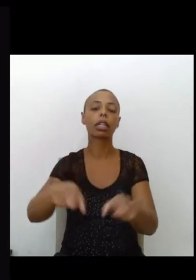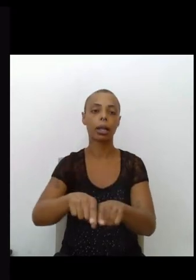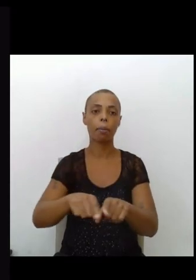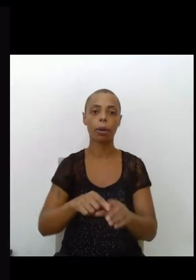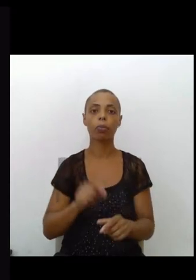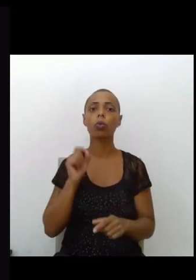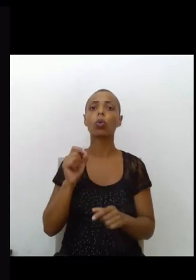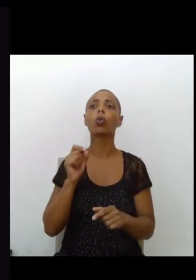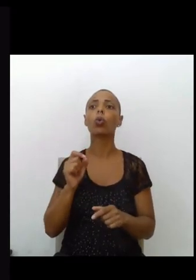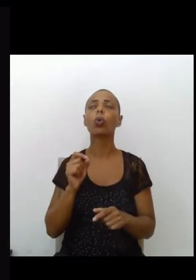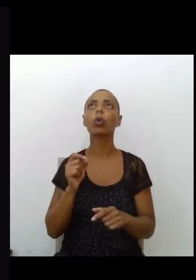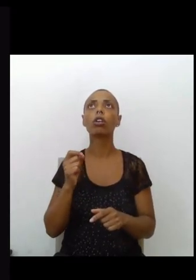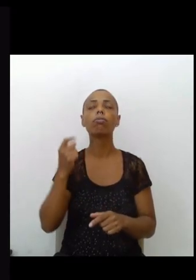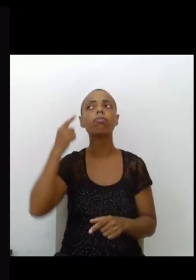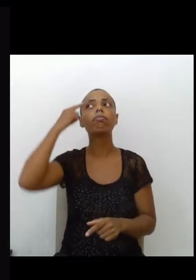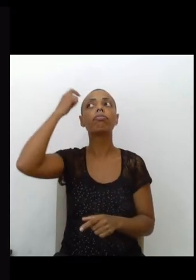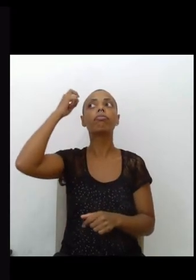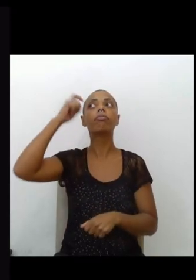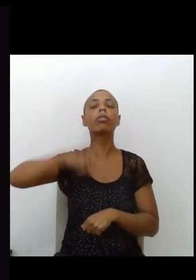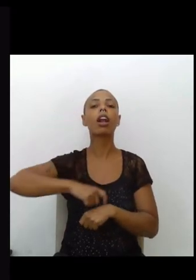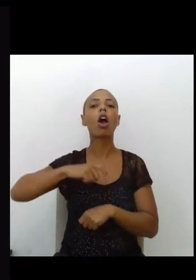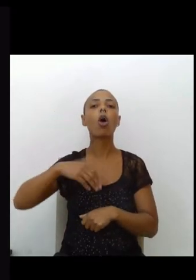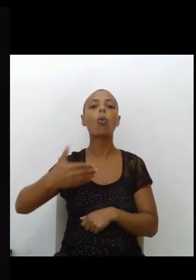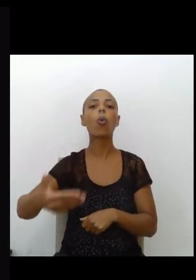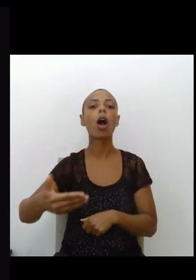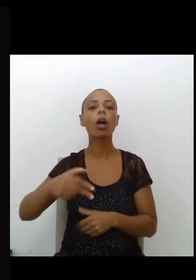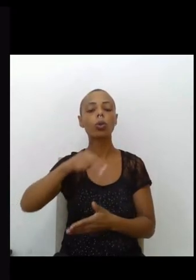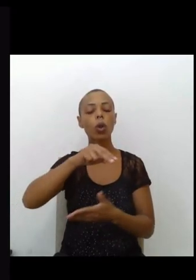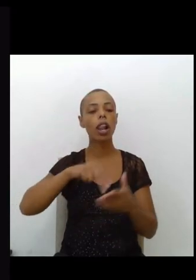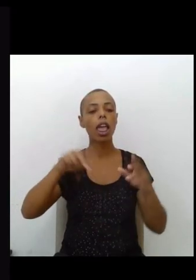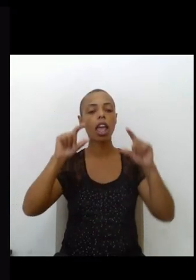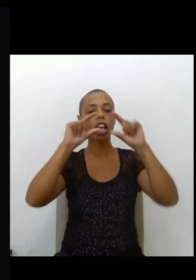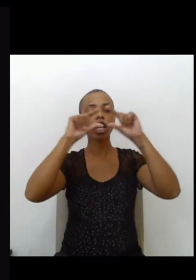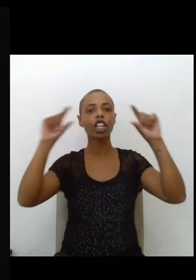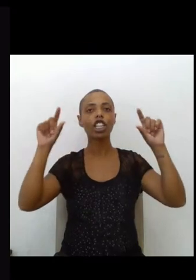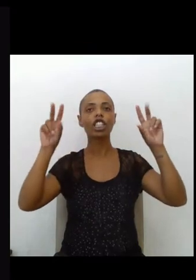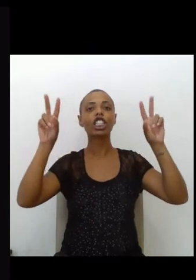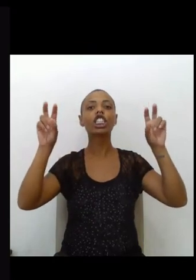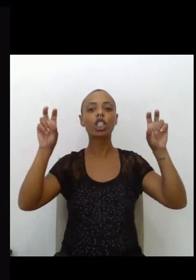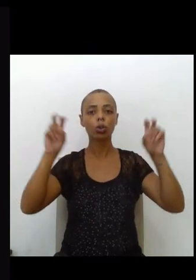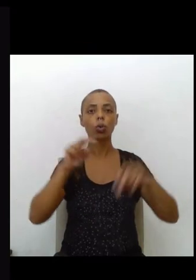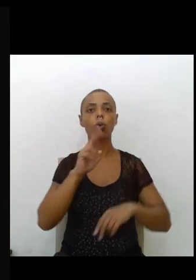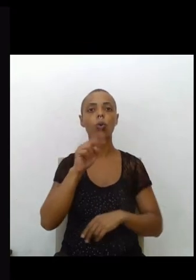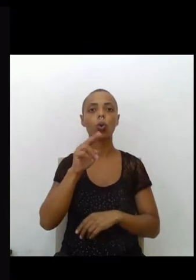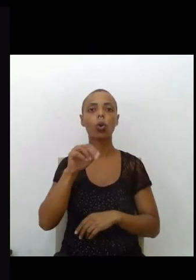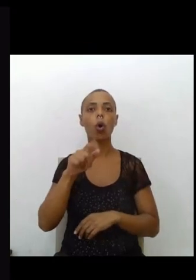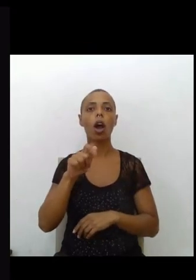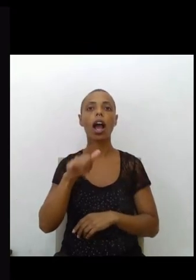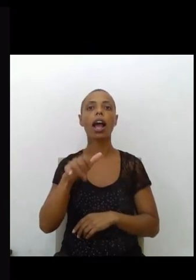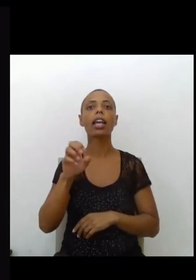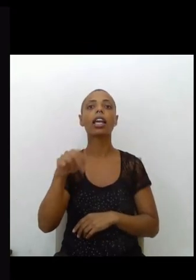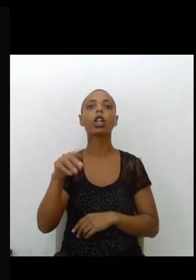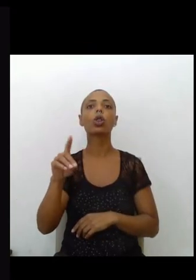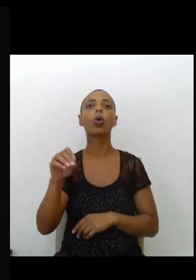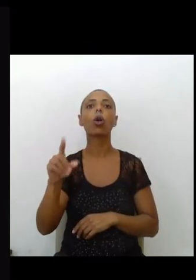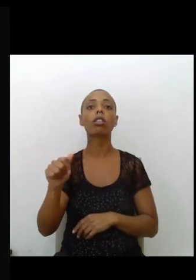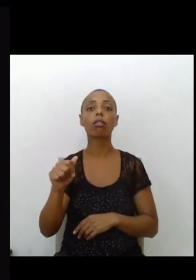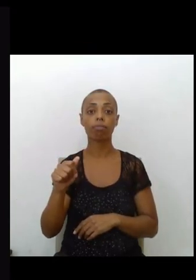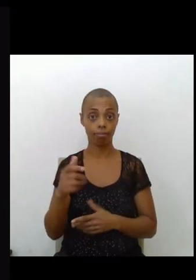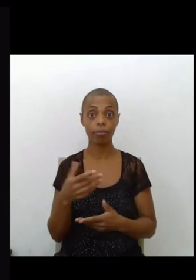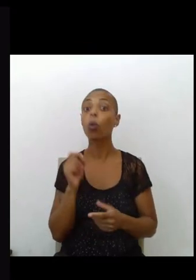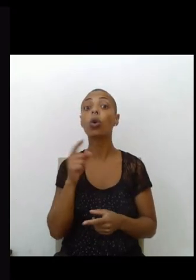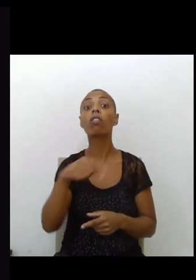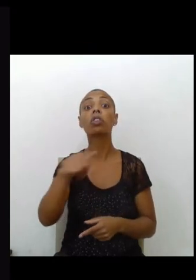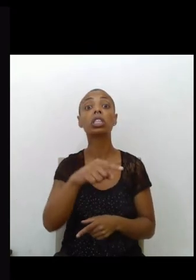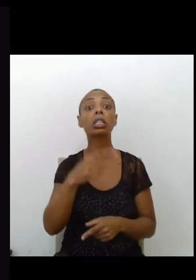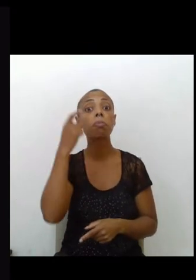reading the title as you're listening to me what are you hearing what histories